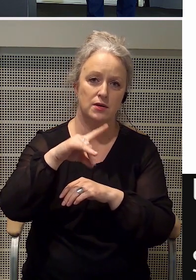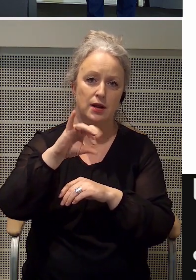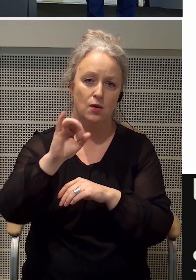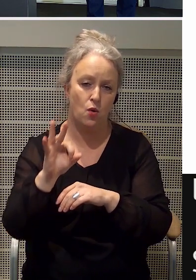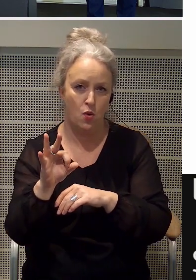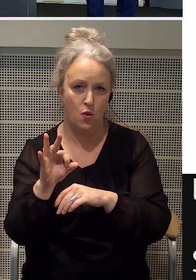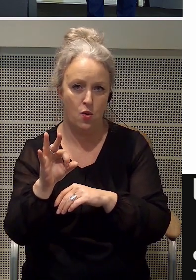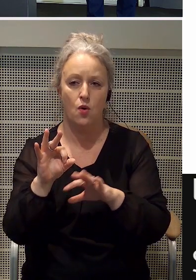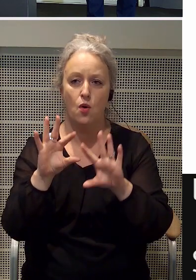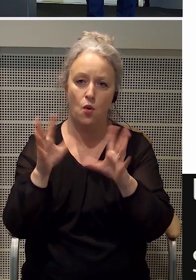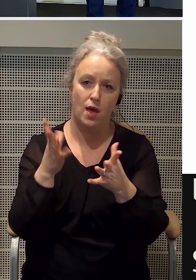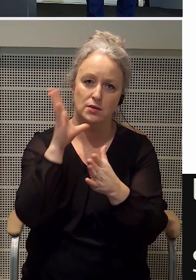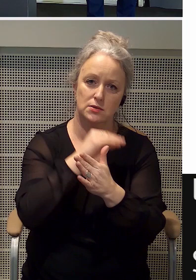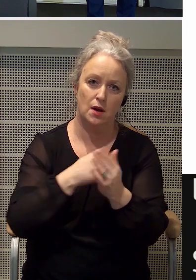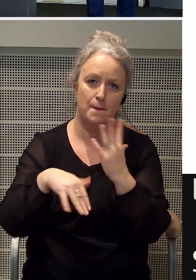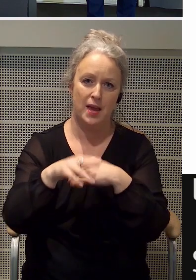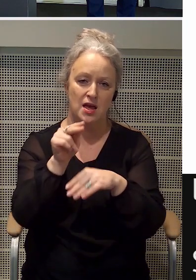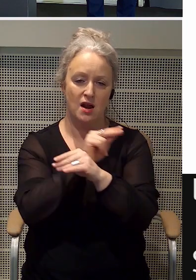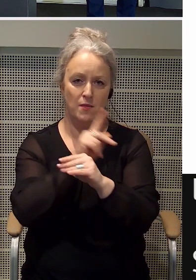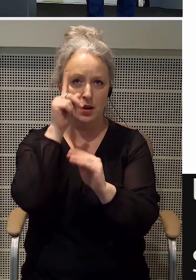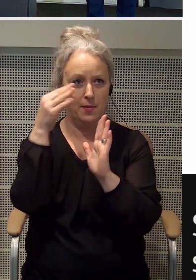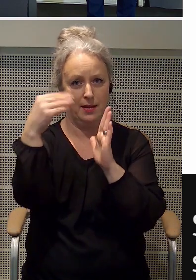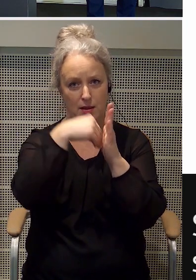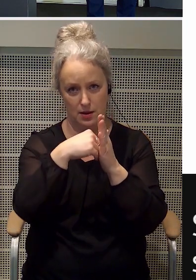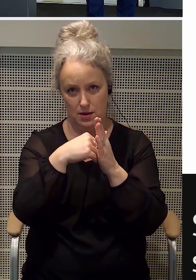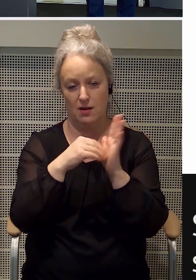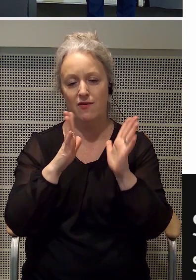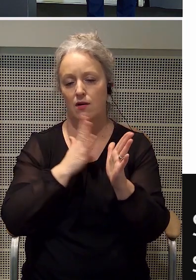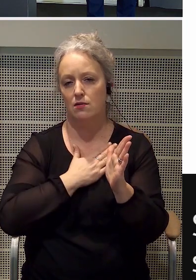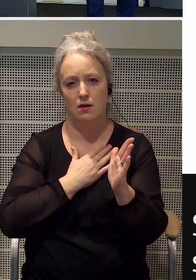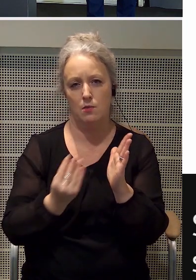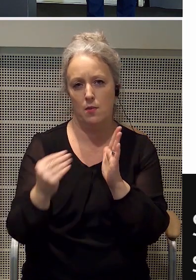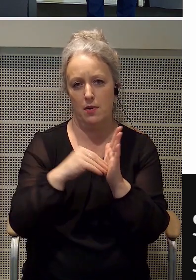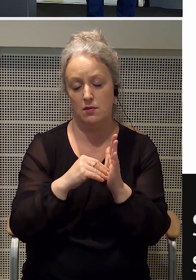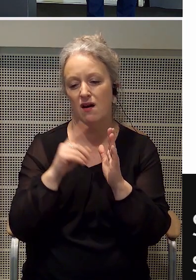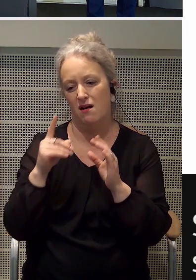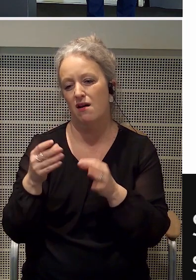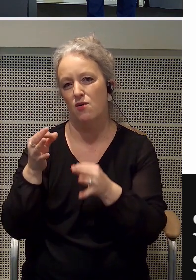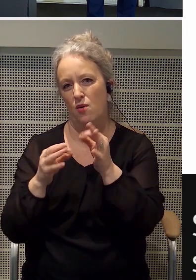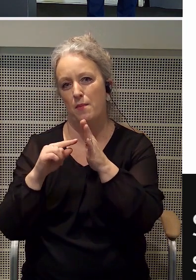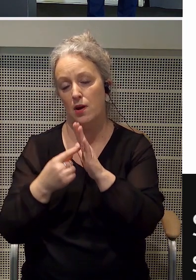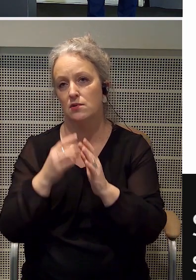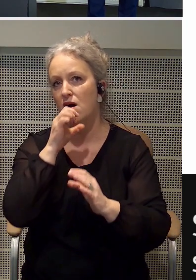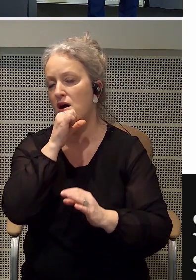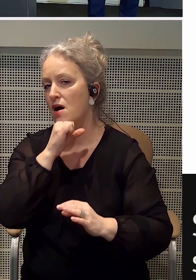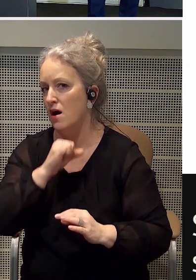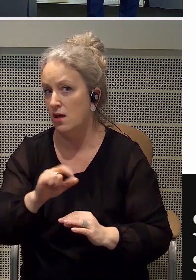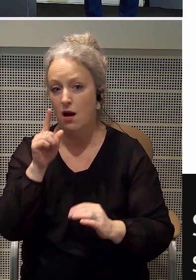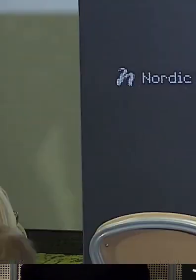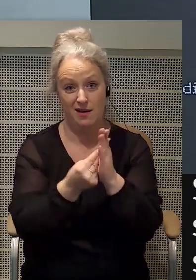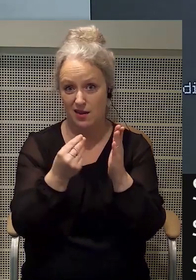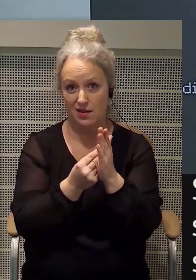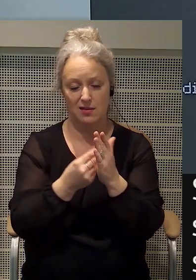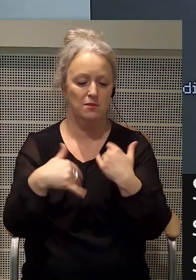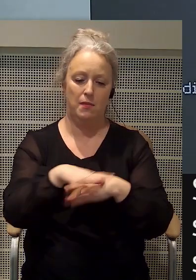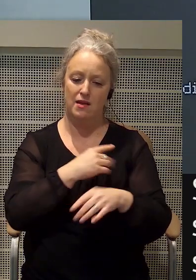And this definitely slows the process of having Kaftrio and Kaludeko on the market. We really